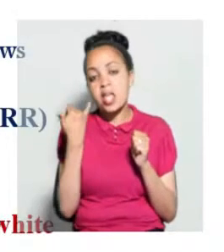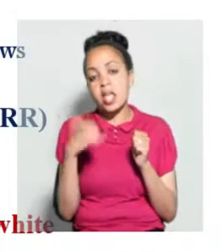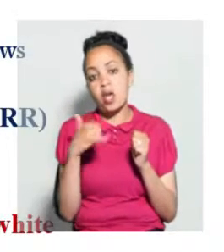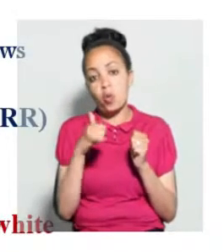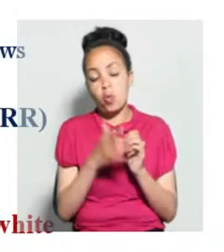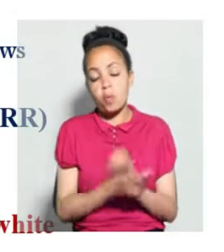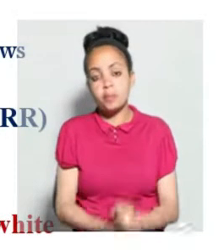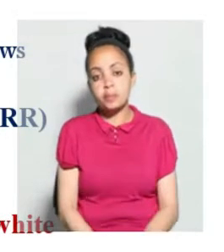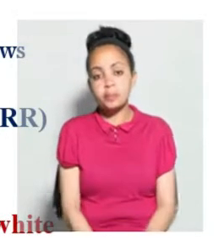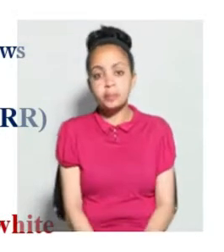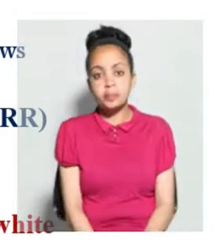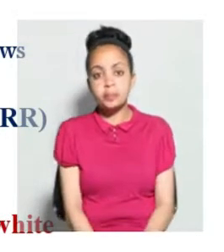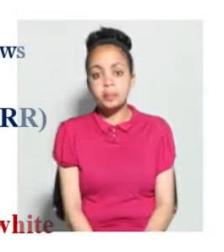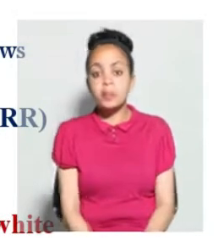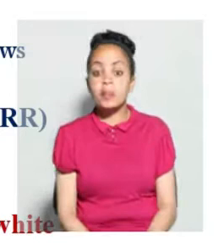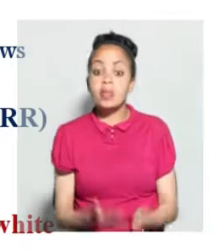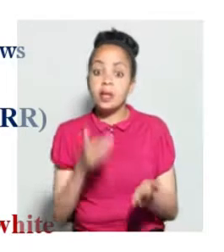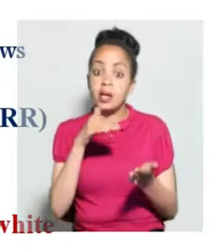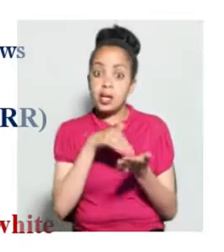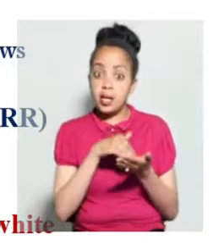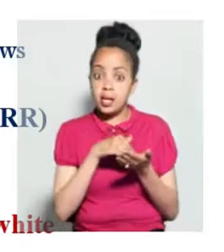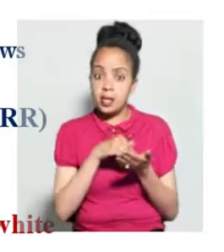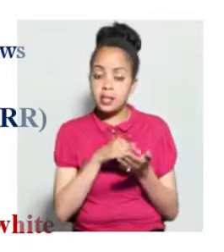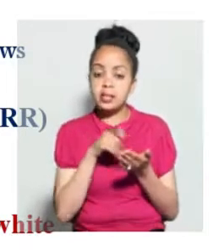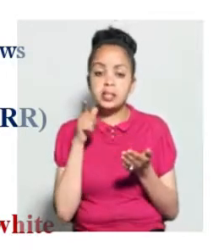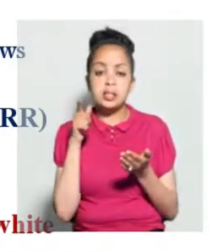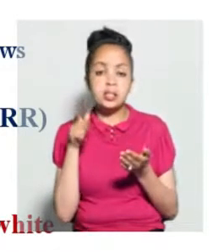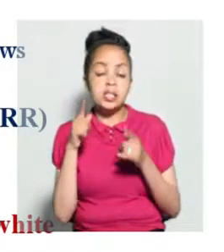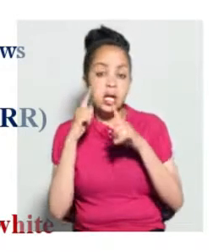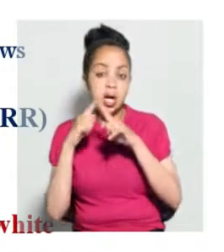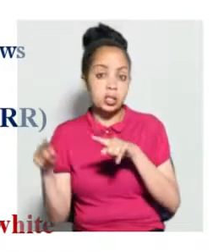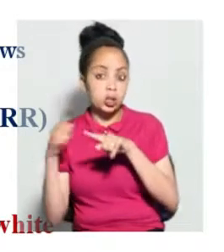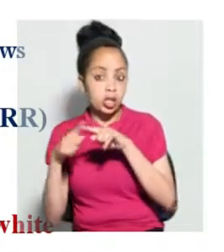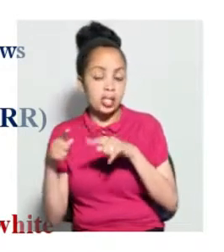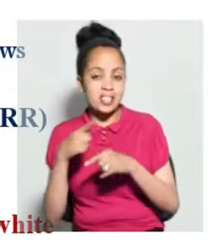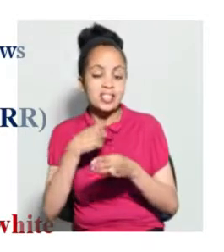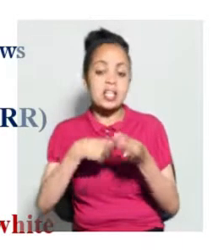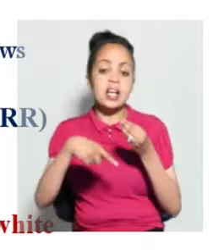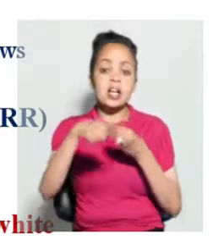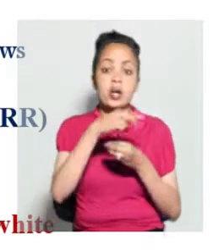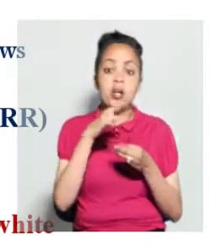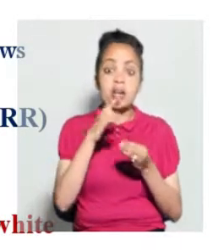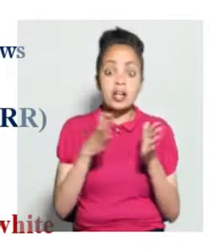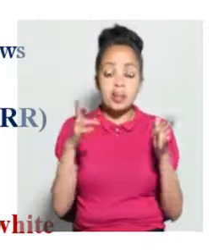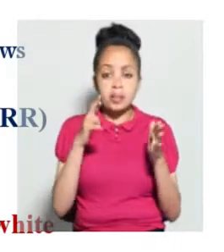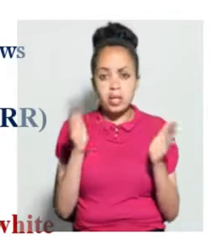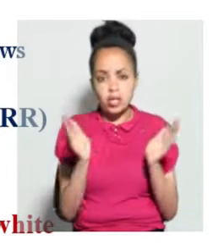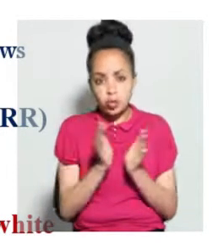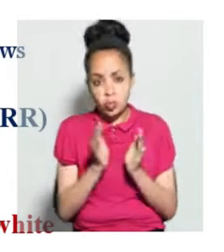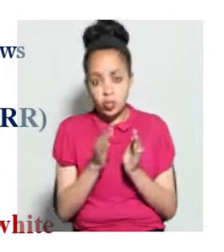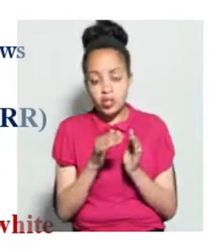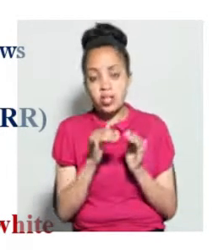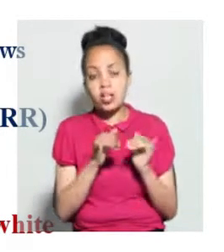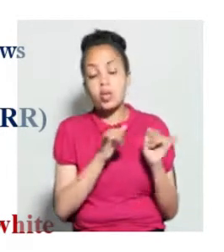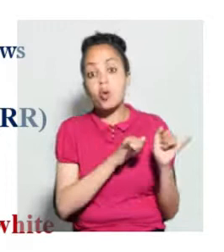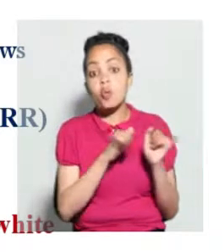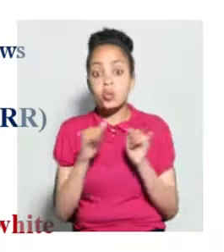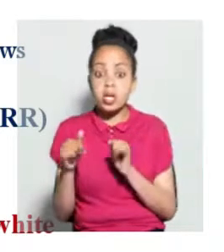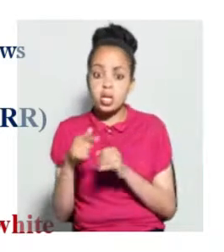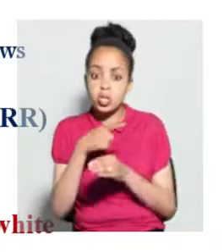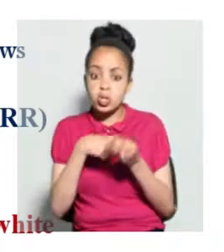yellow. And here again, this one is heterozygous round, R capital R small. This one is homozygous